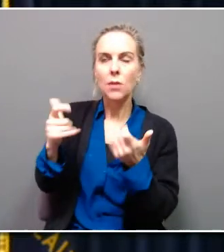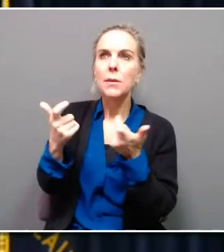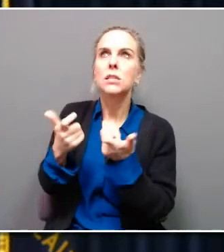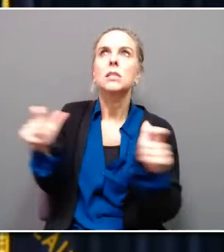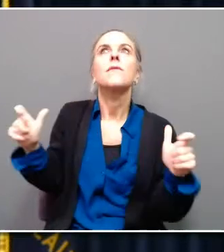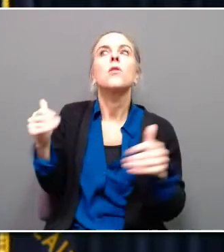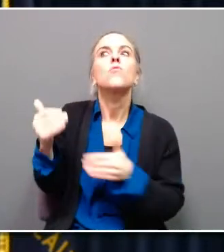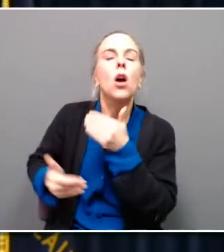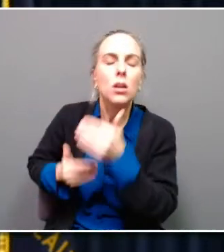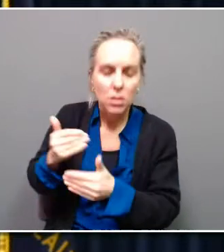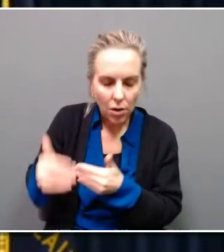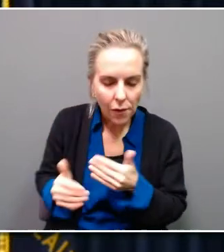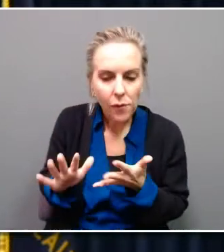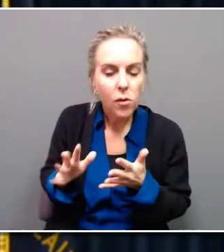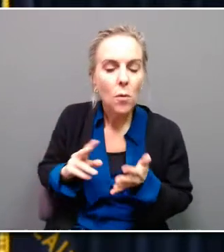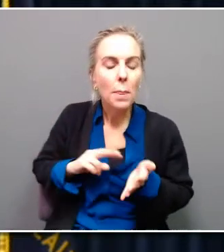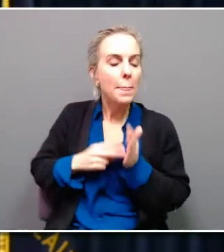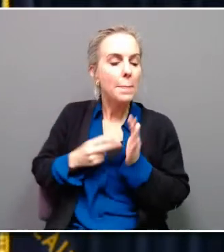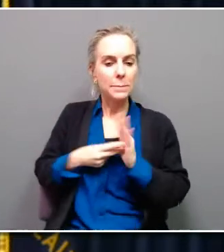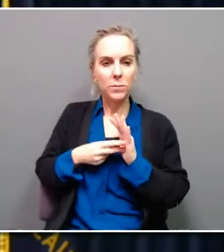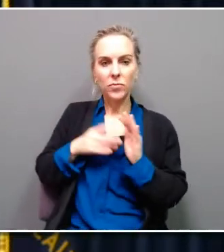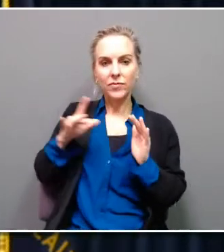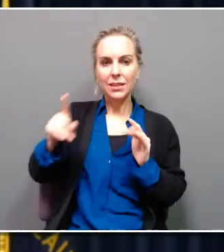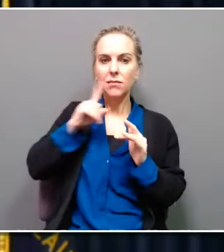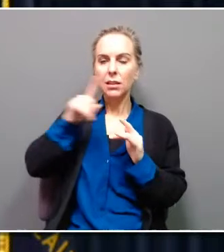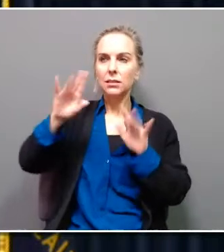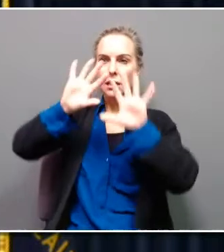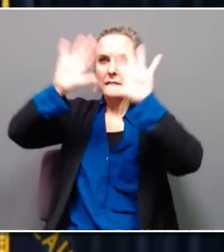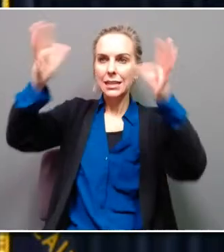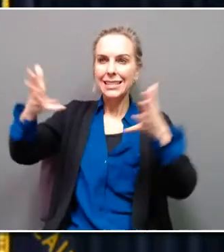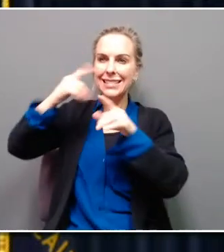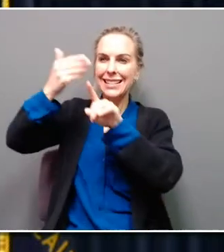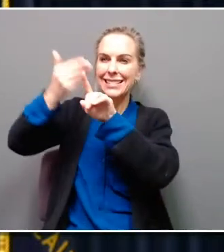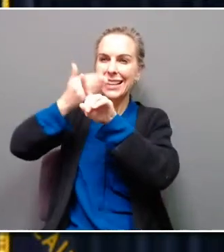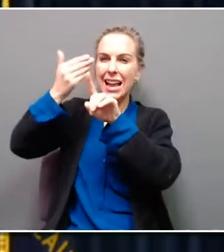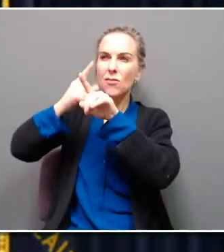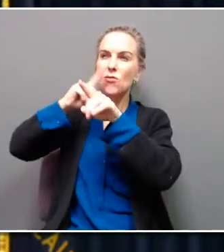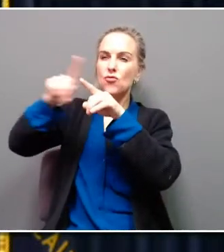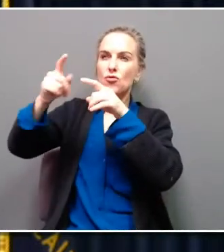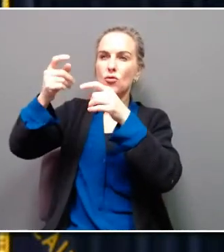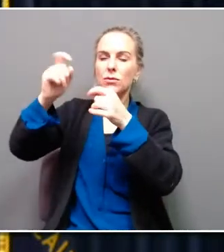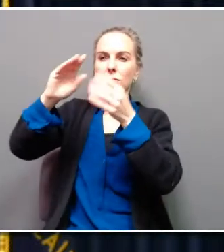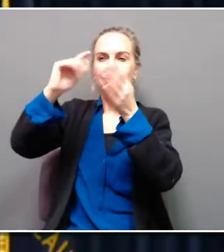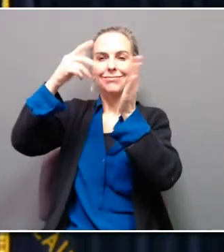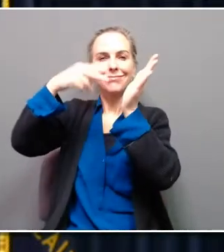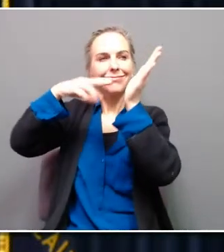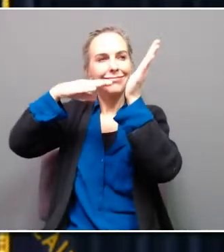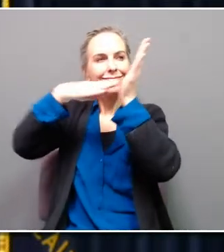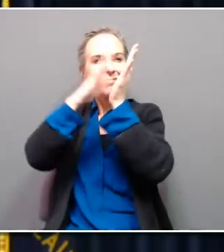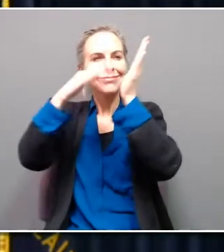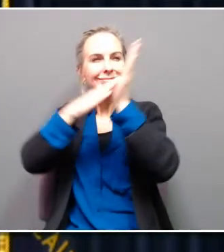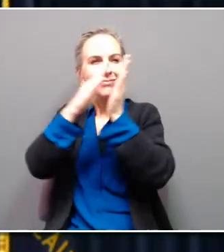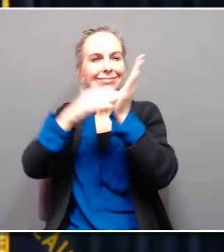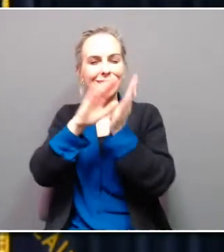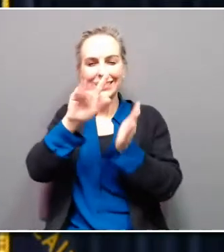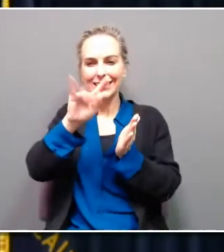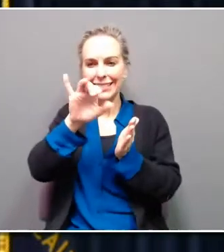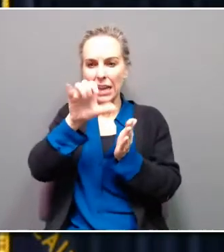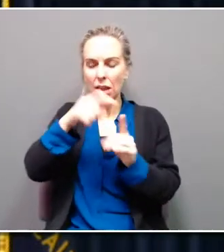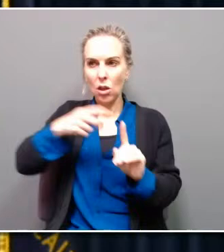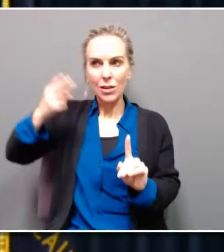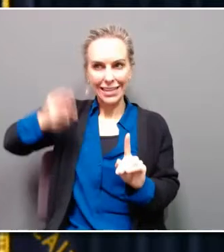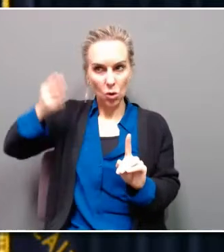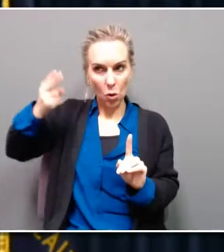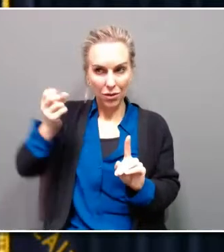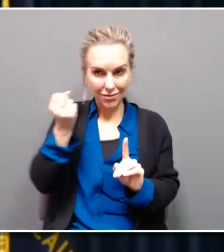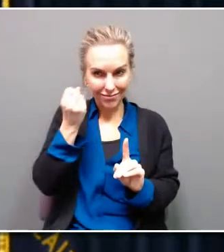what had to happen was scaffolding that allowed workers to safely remove the tiles. The tiles, like everything else, are historic, and so each tile is